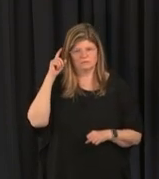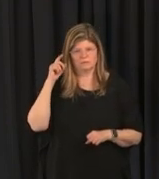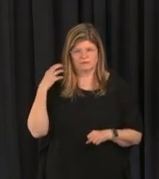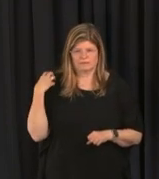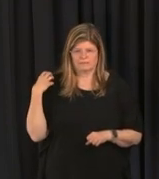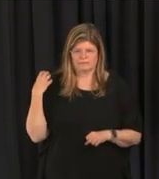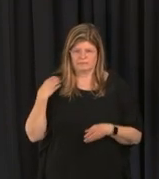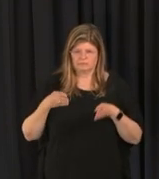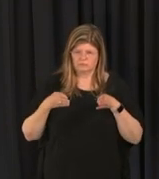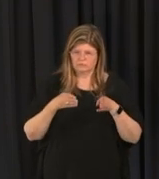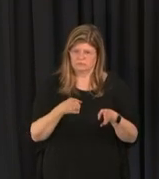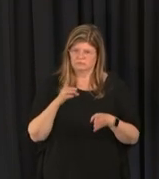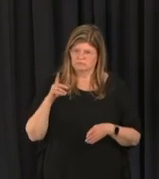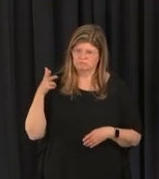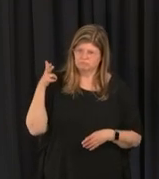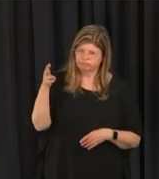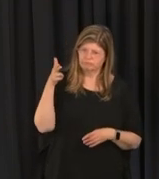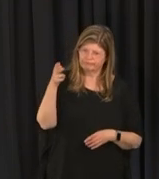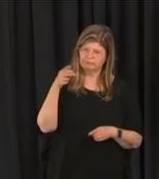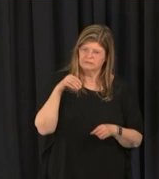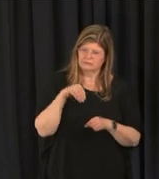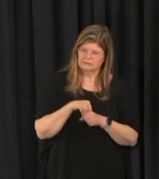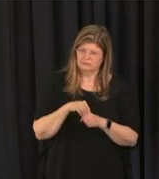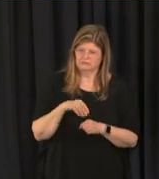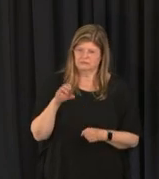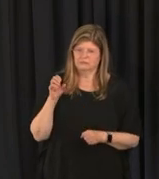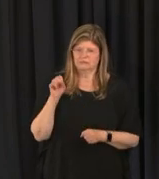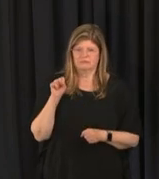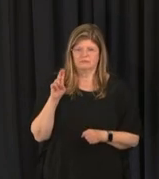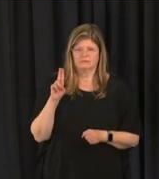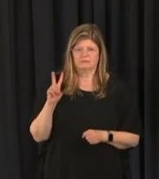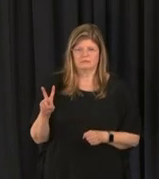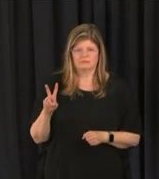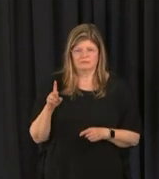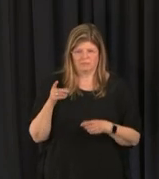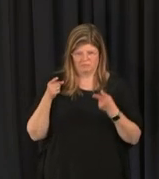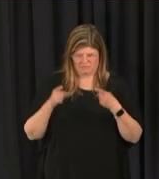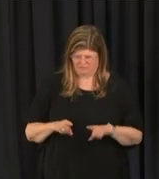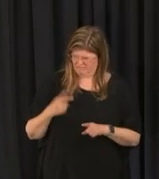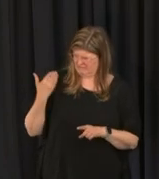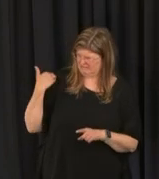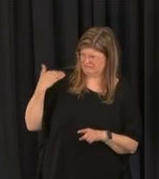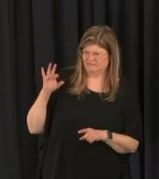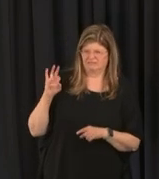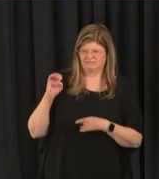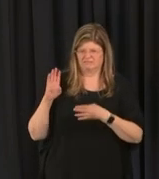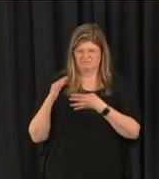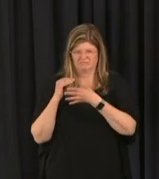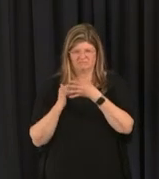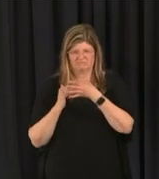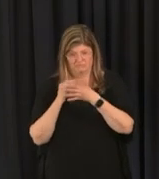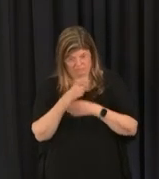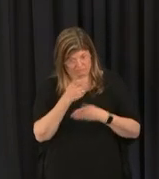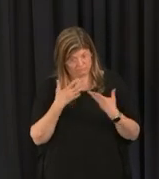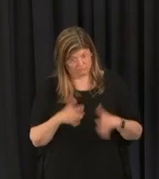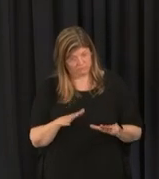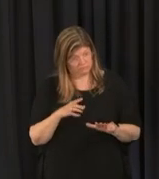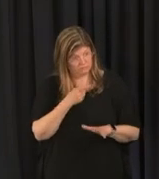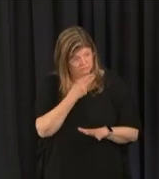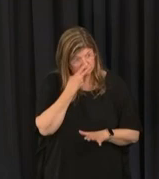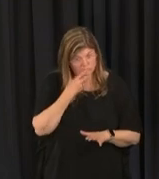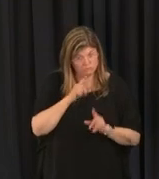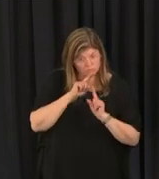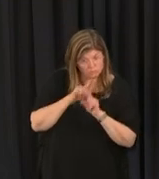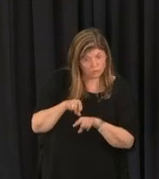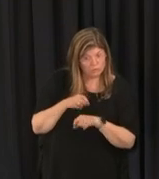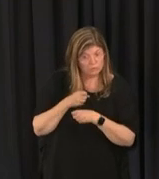bike repeatedly fired into an SUV. And this happened mid-February. They're putting it out, hoping to try to identify. Your reaction to the fact